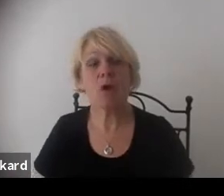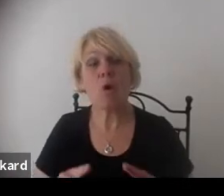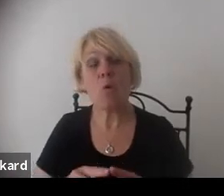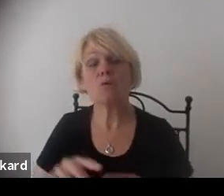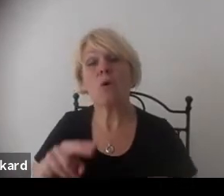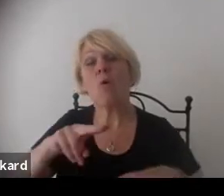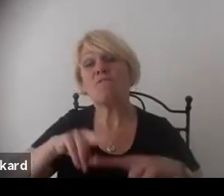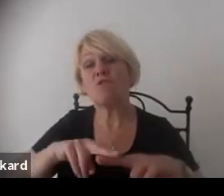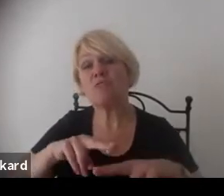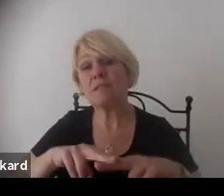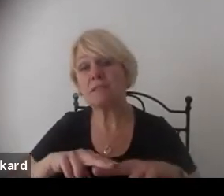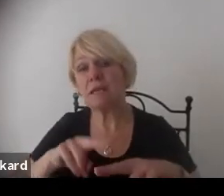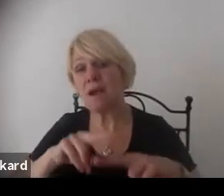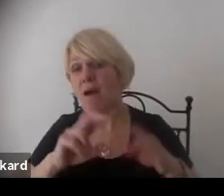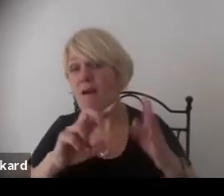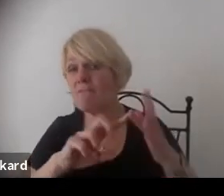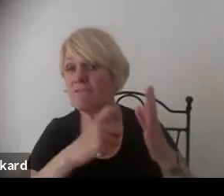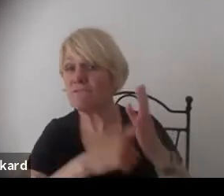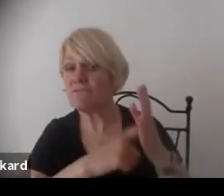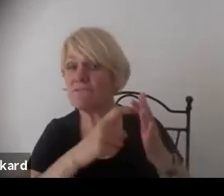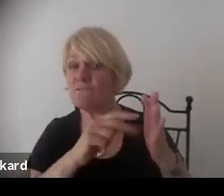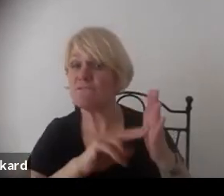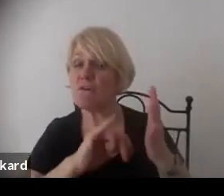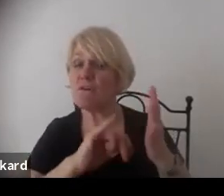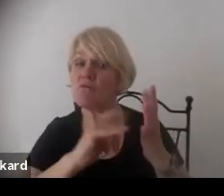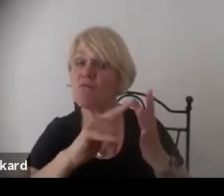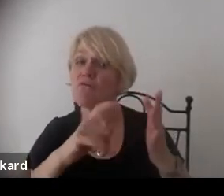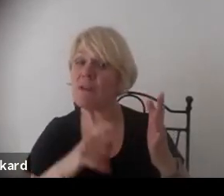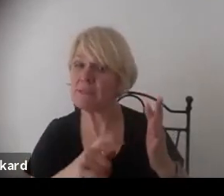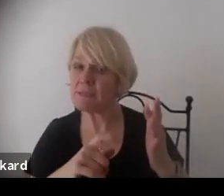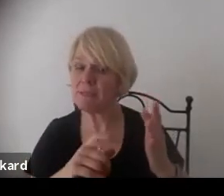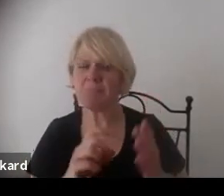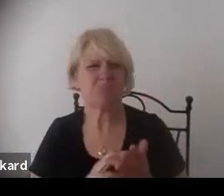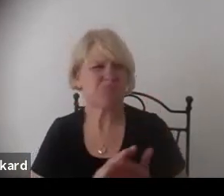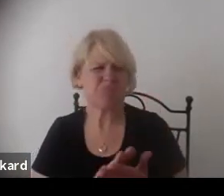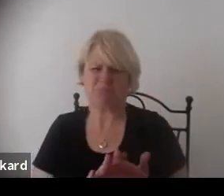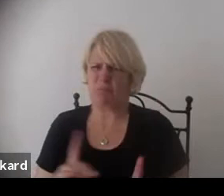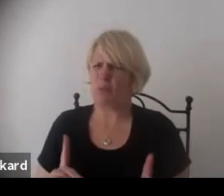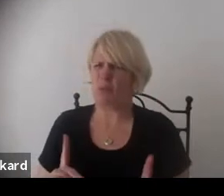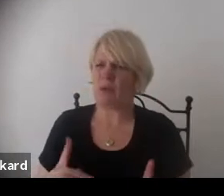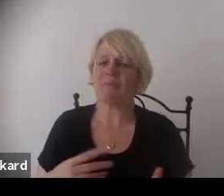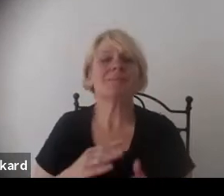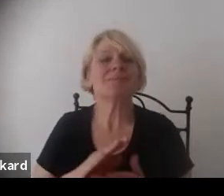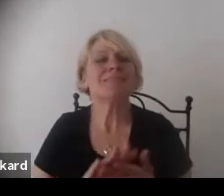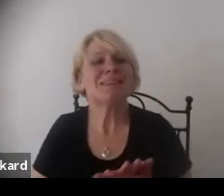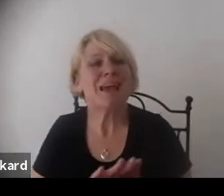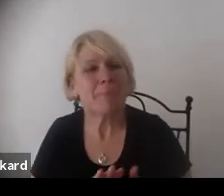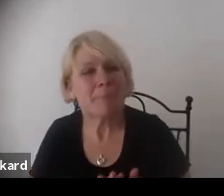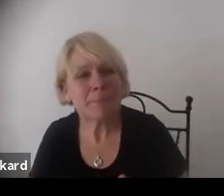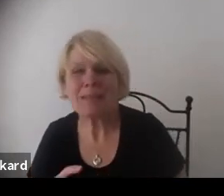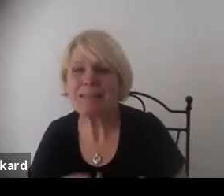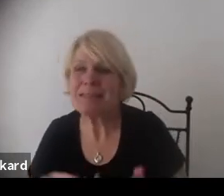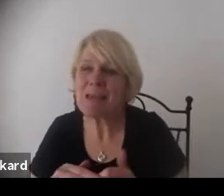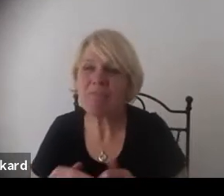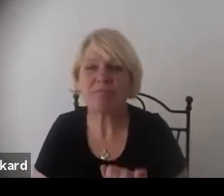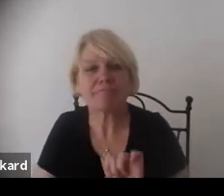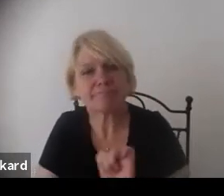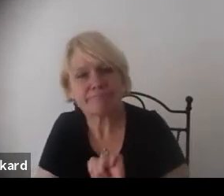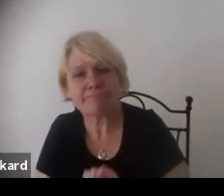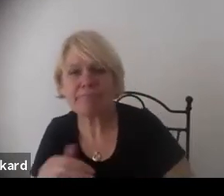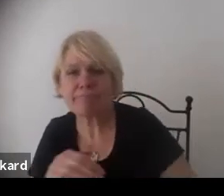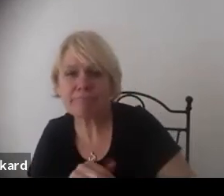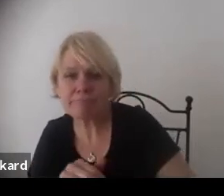services, which are for people who have been convicted of a criminal offence, who have a serious mental health